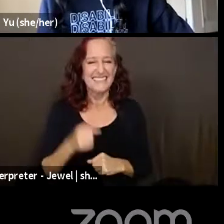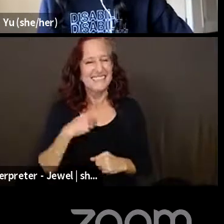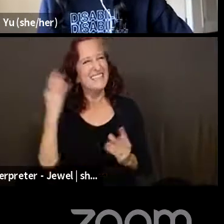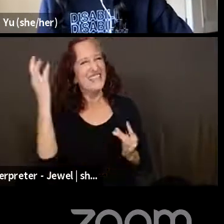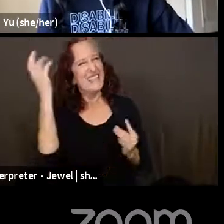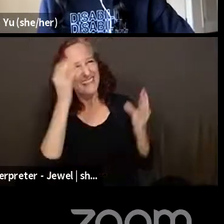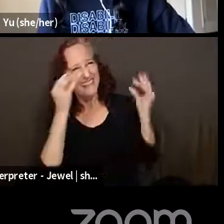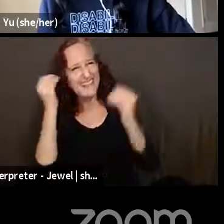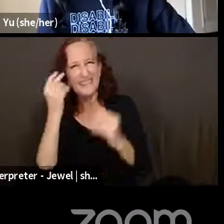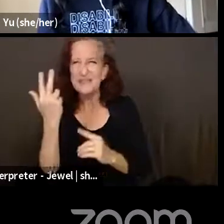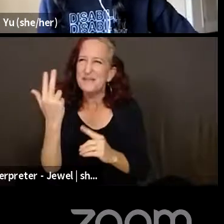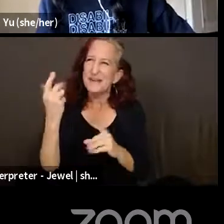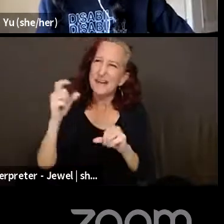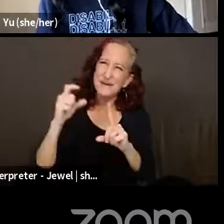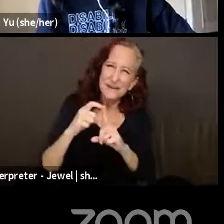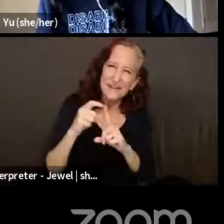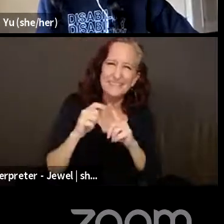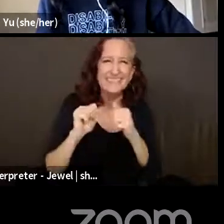question? I